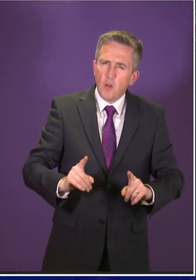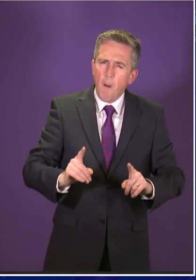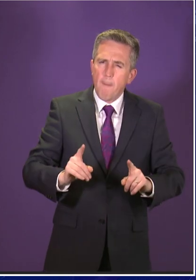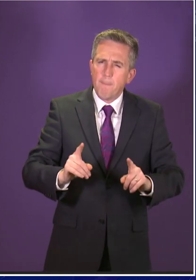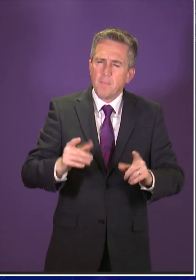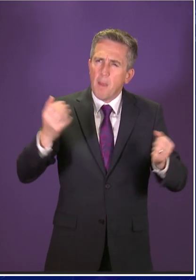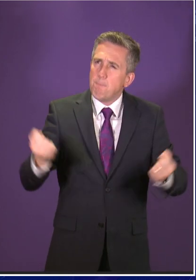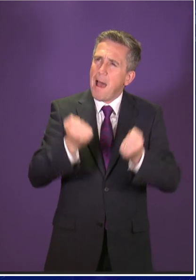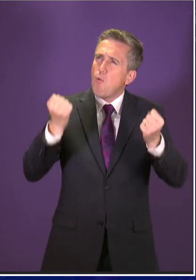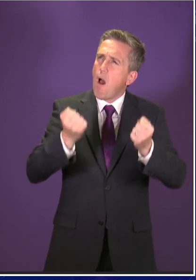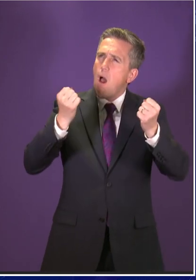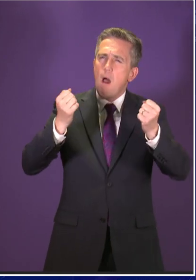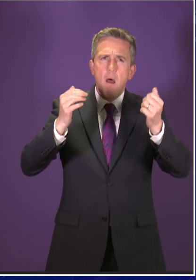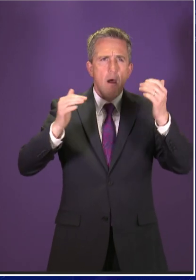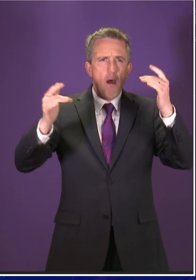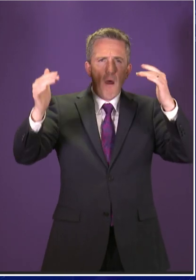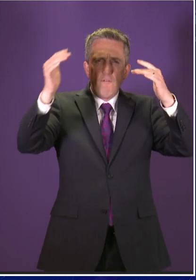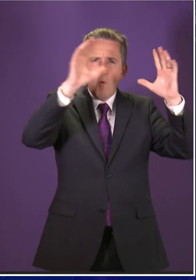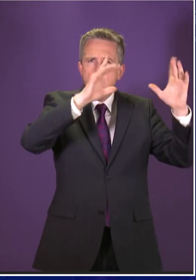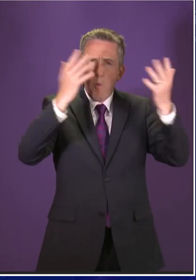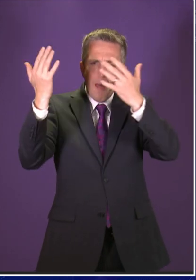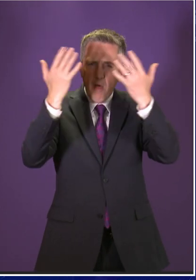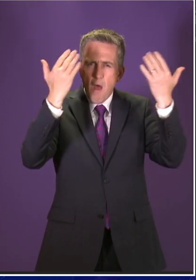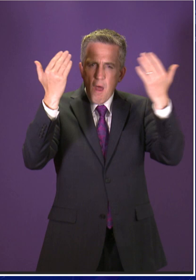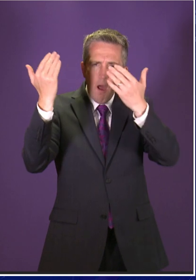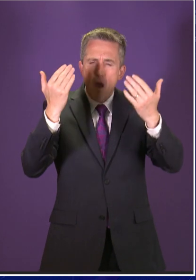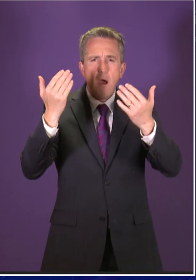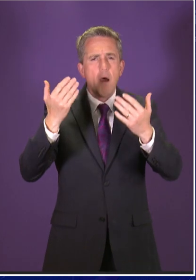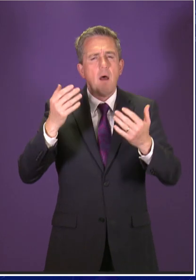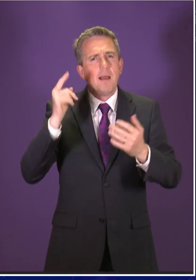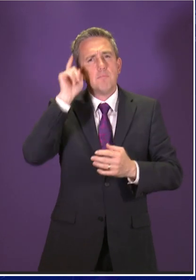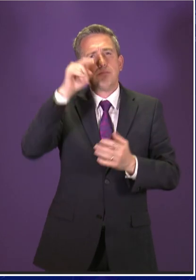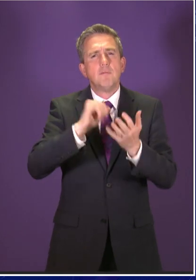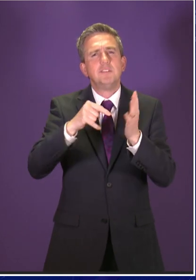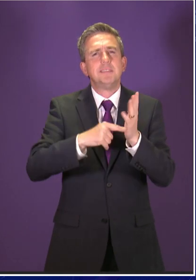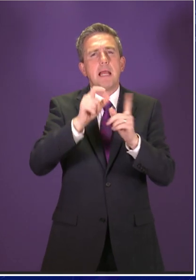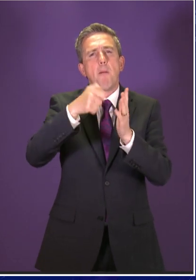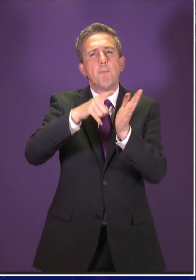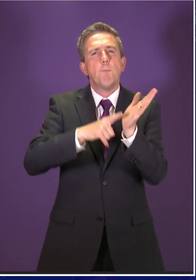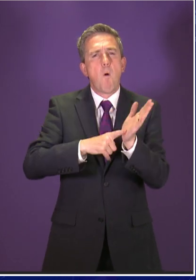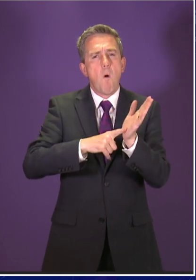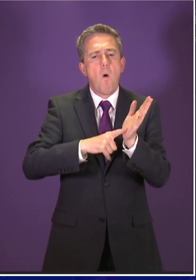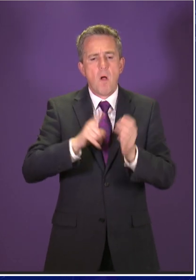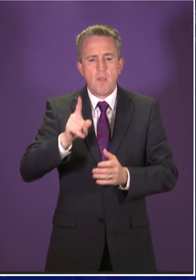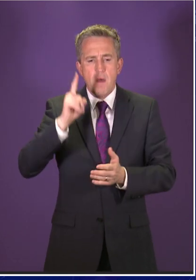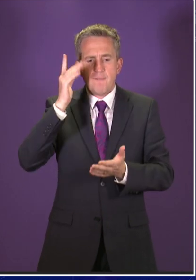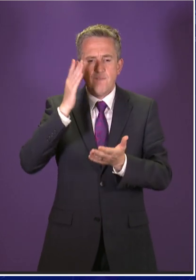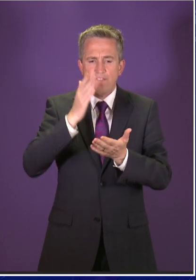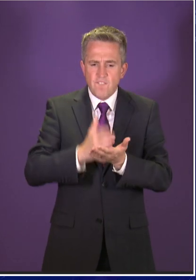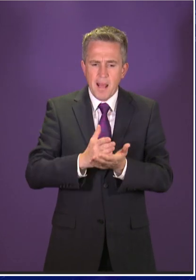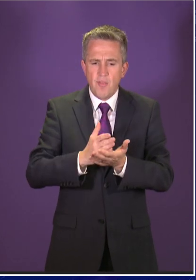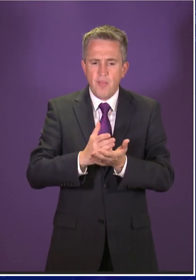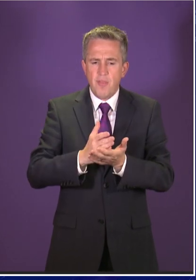power of nature, evoked for him a powerful idea of St. Paul, the notion that faith is passed from